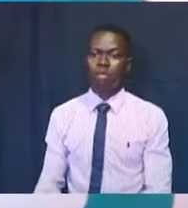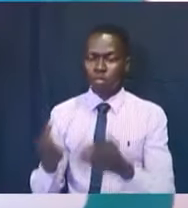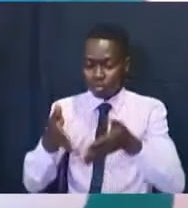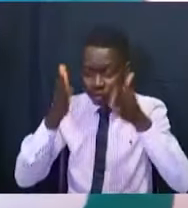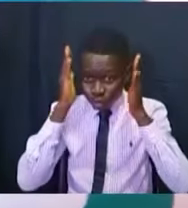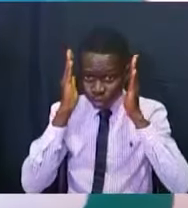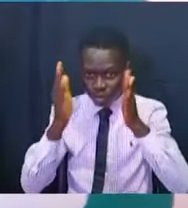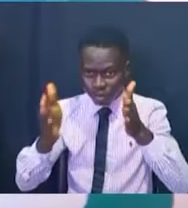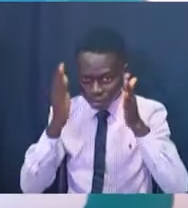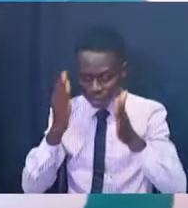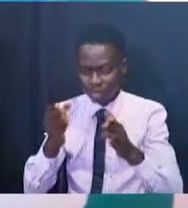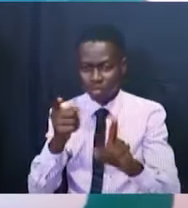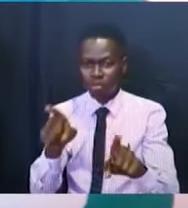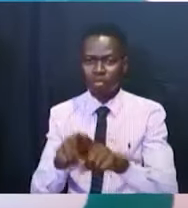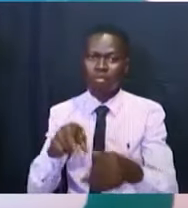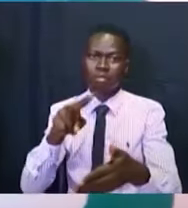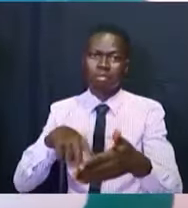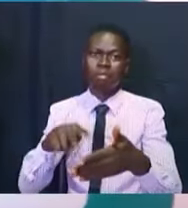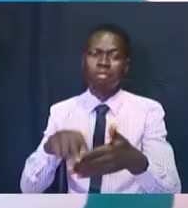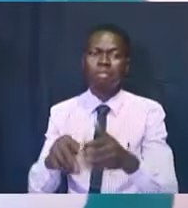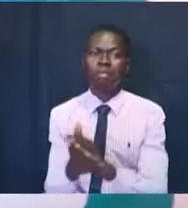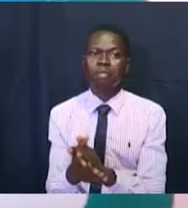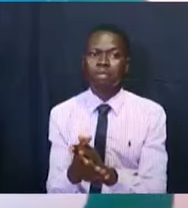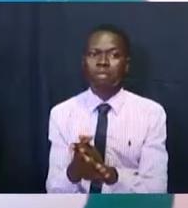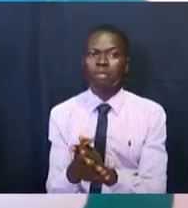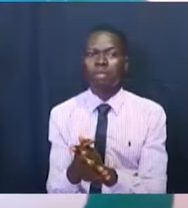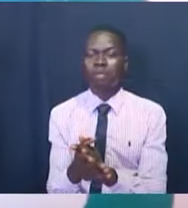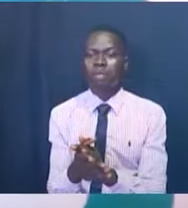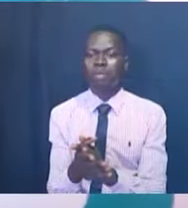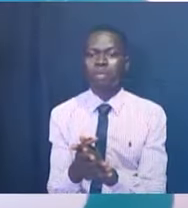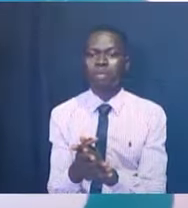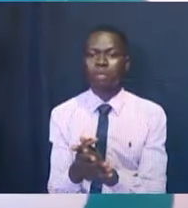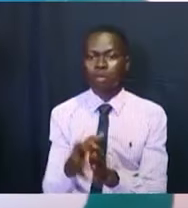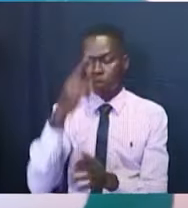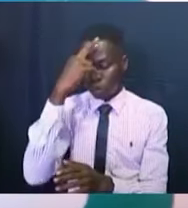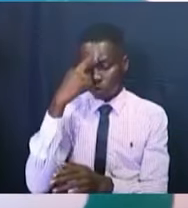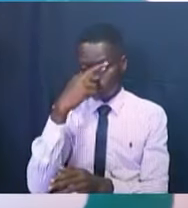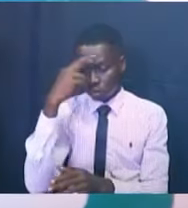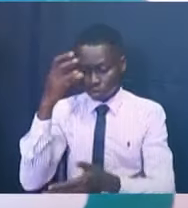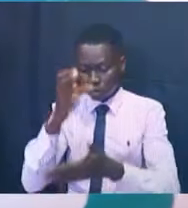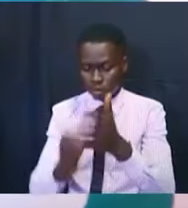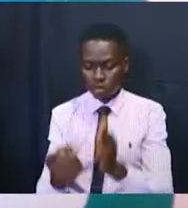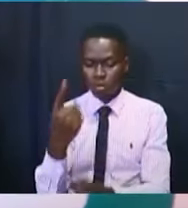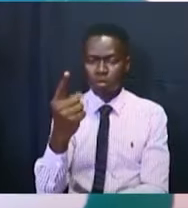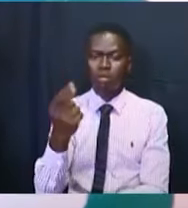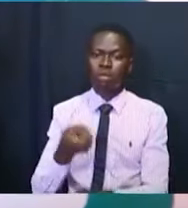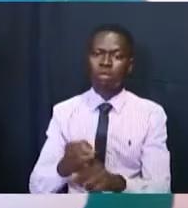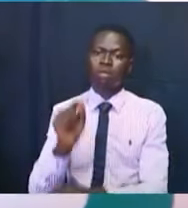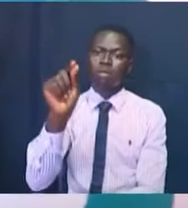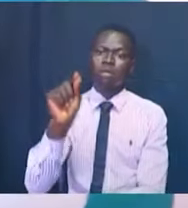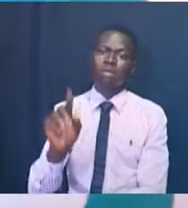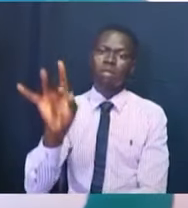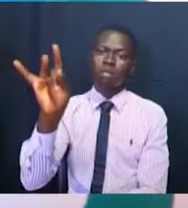pay close attention to the manifestation of this evil. Romans 1 from verse